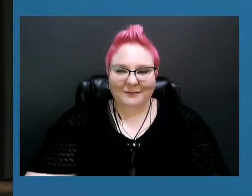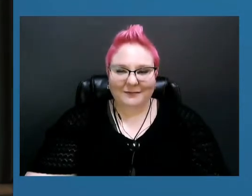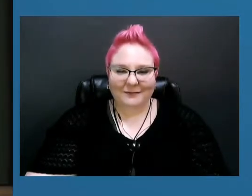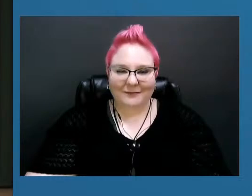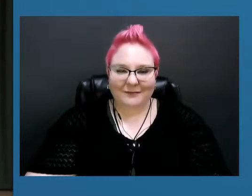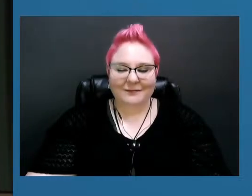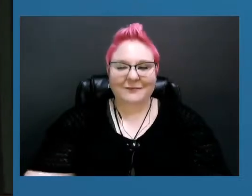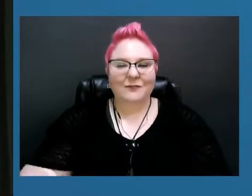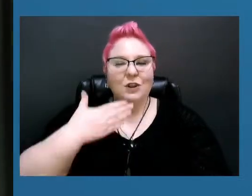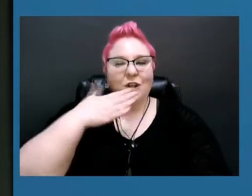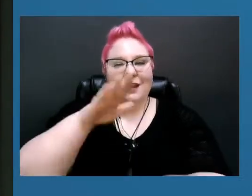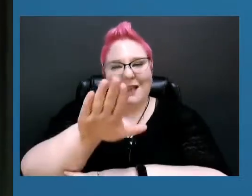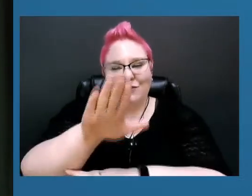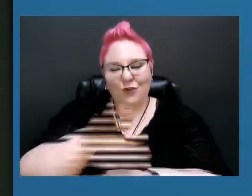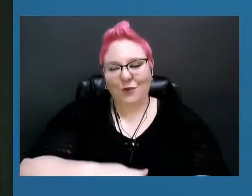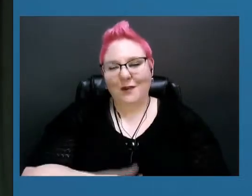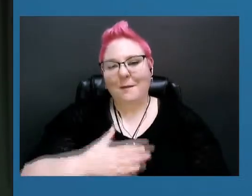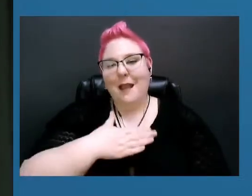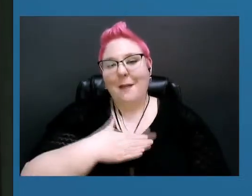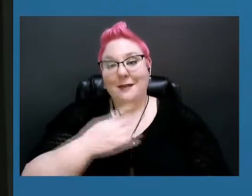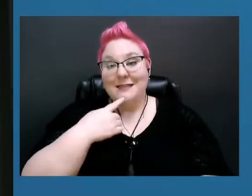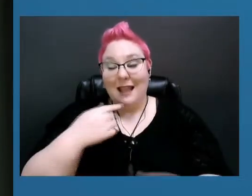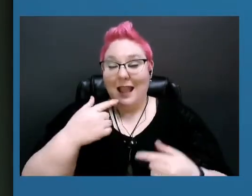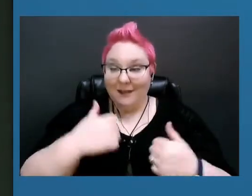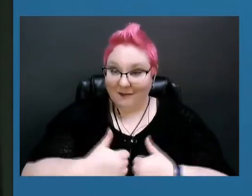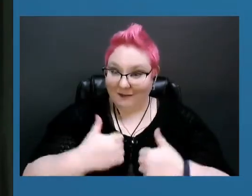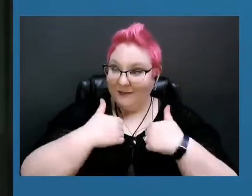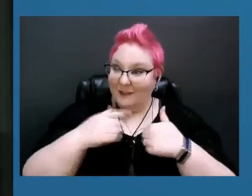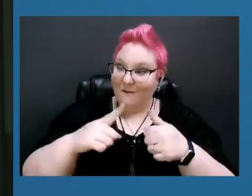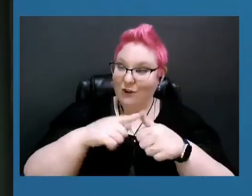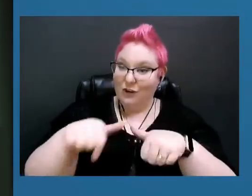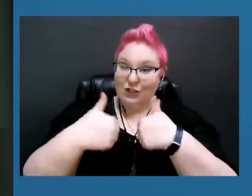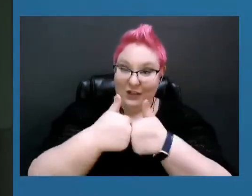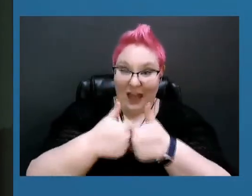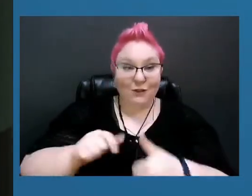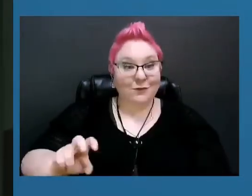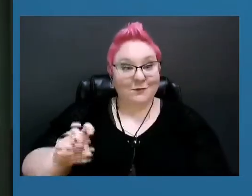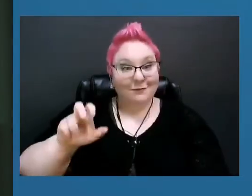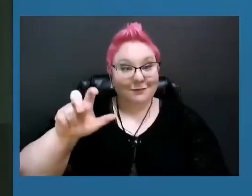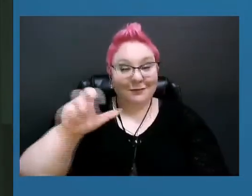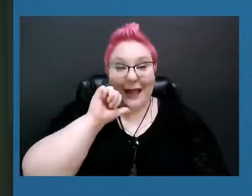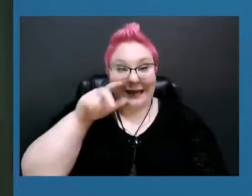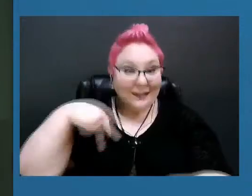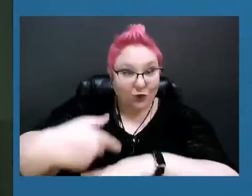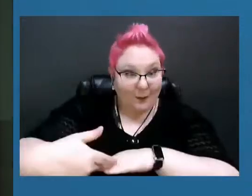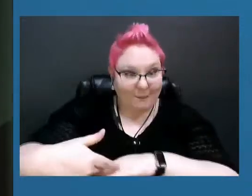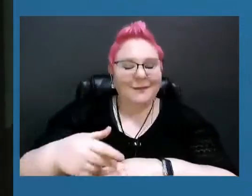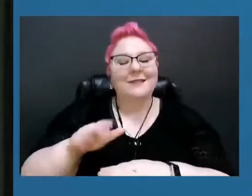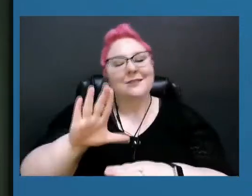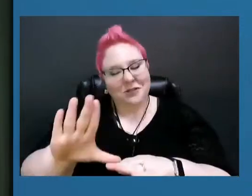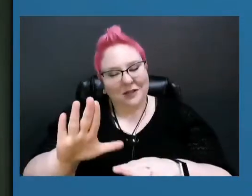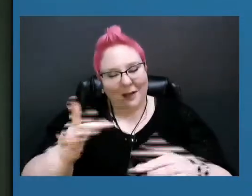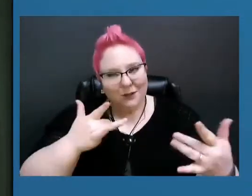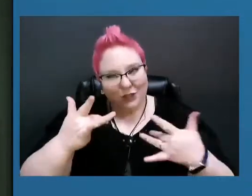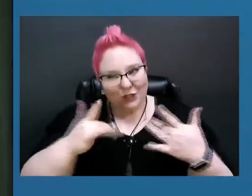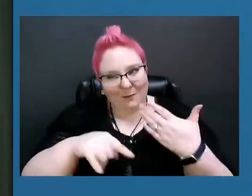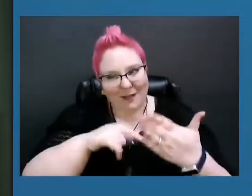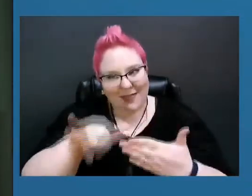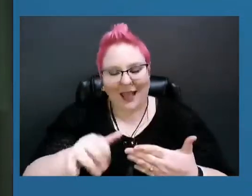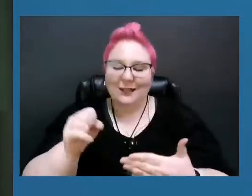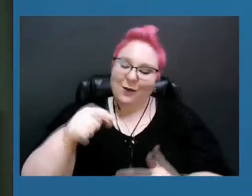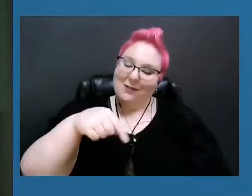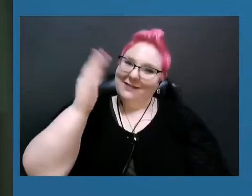Good afternoon. I'm happy to say I made it through the first challenge, which was getting up the stairs without tripping. Some of us were concerned about that, so the rest of this should go